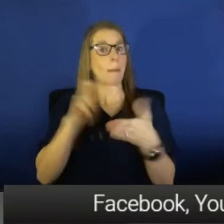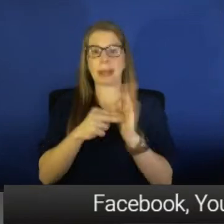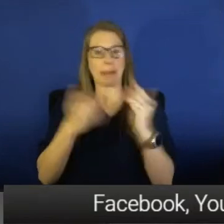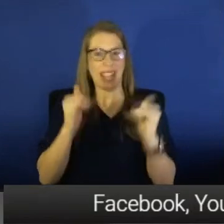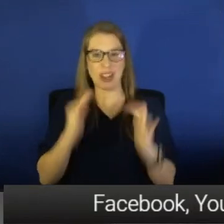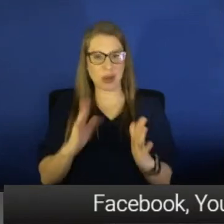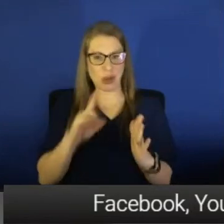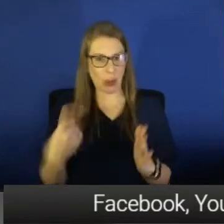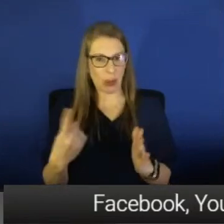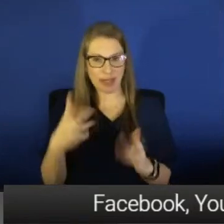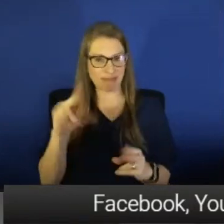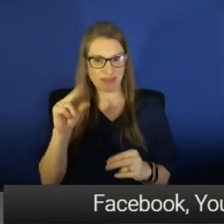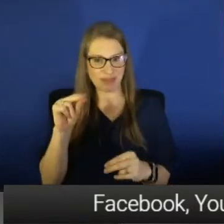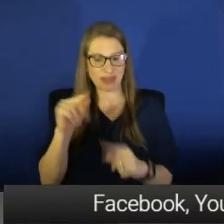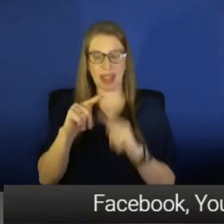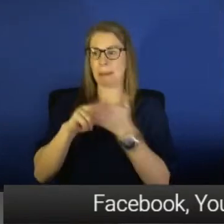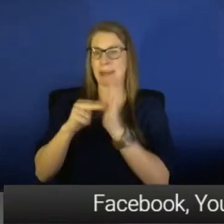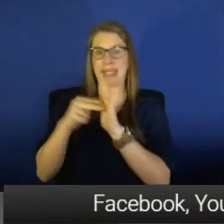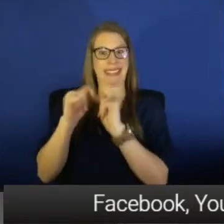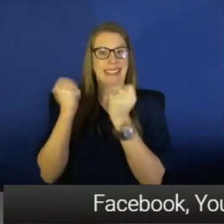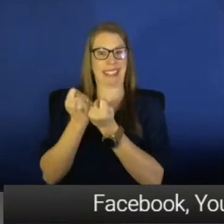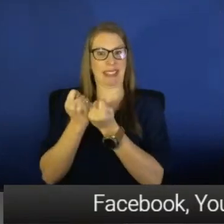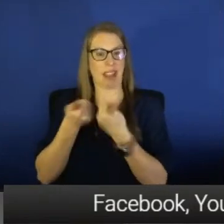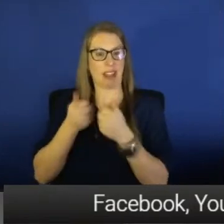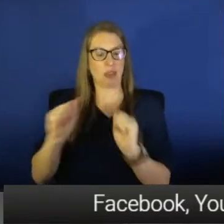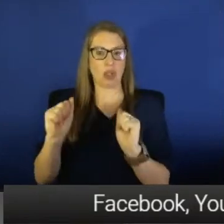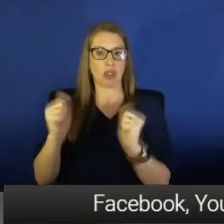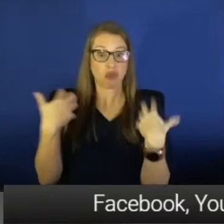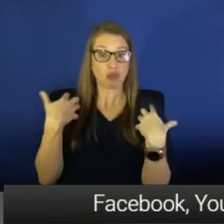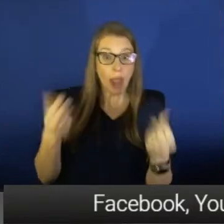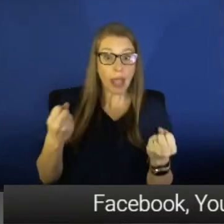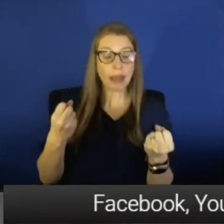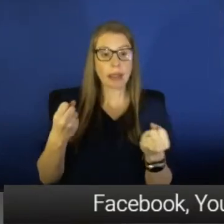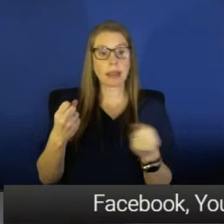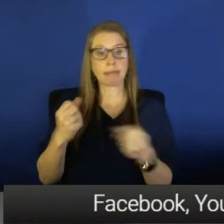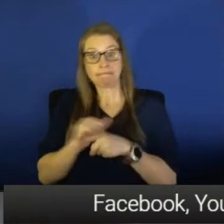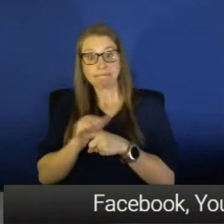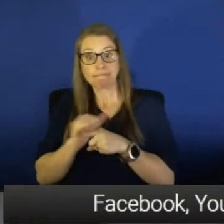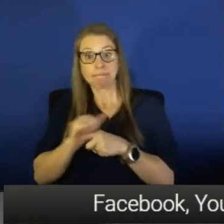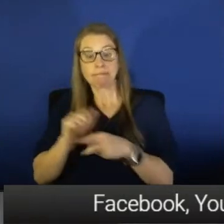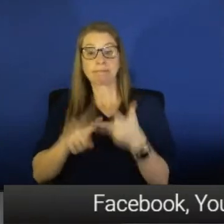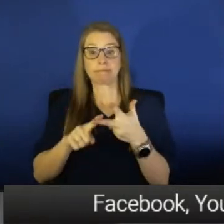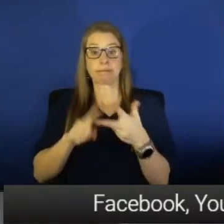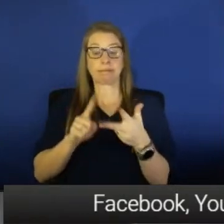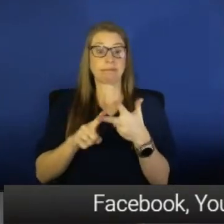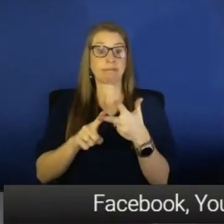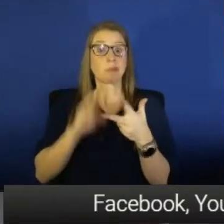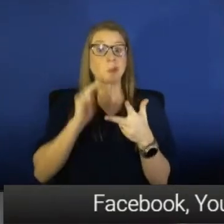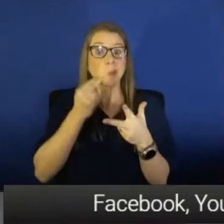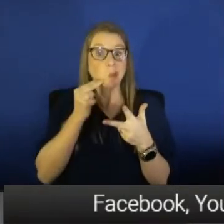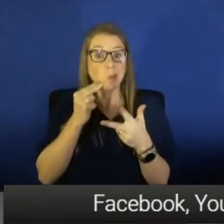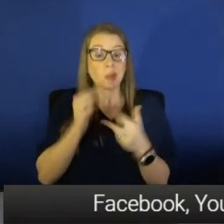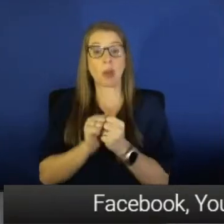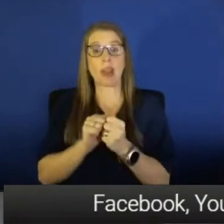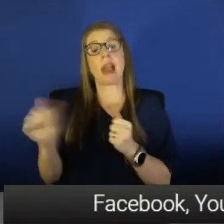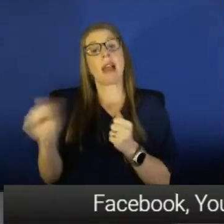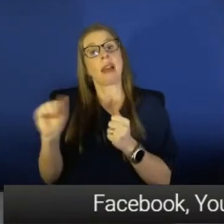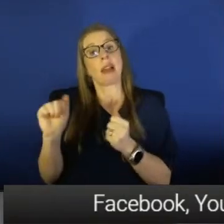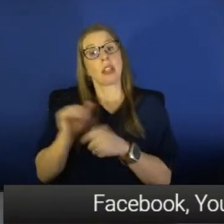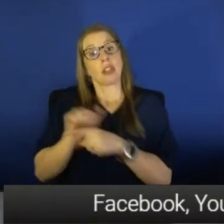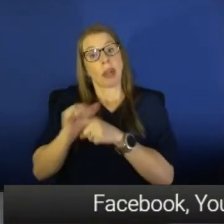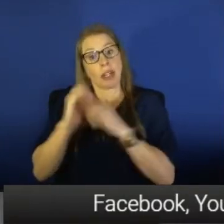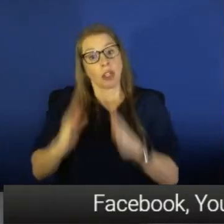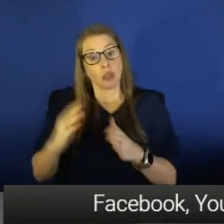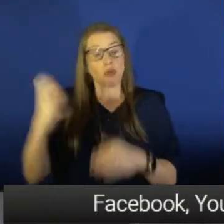a team effort with strength and conditioning, with nutrition, with our athletic trainers, with the coaches. No